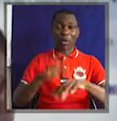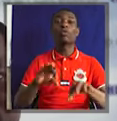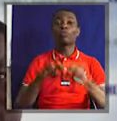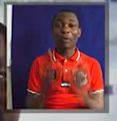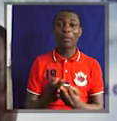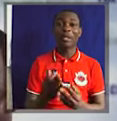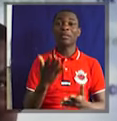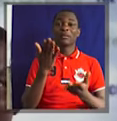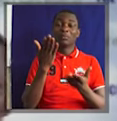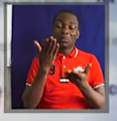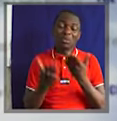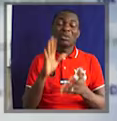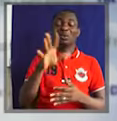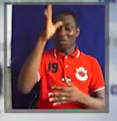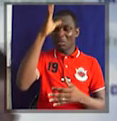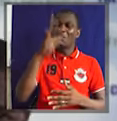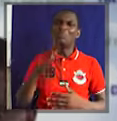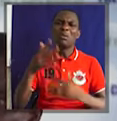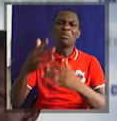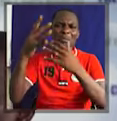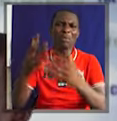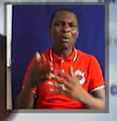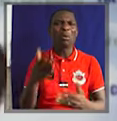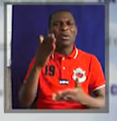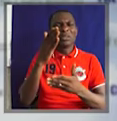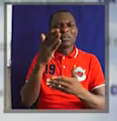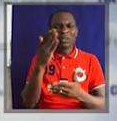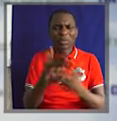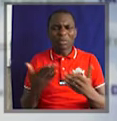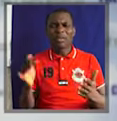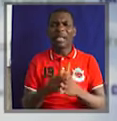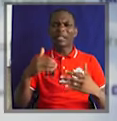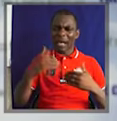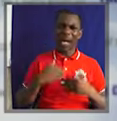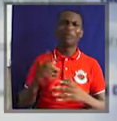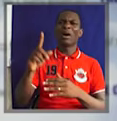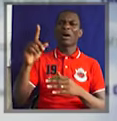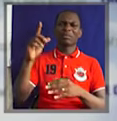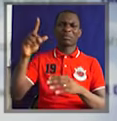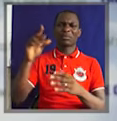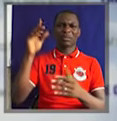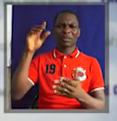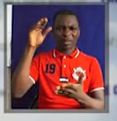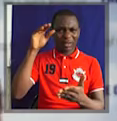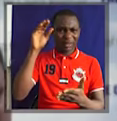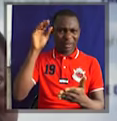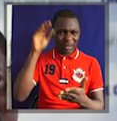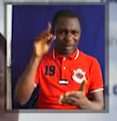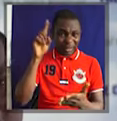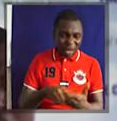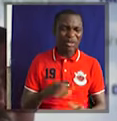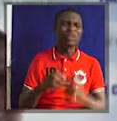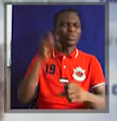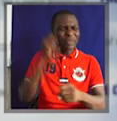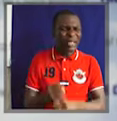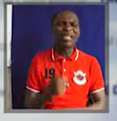mu ana ade asawo efri thousands of years or hundreds of years abedru so enne no ti